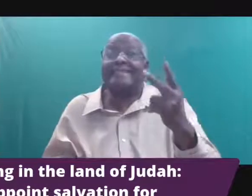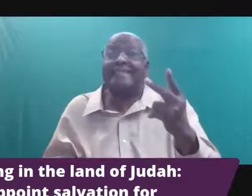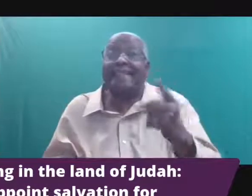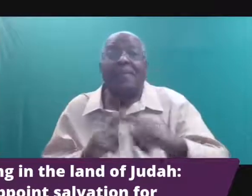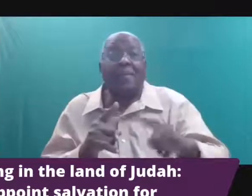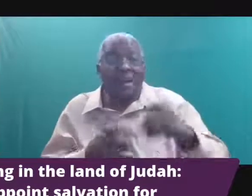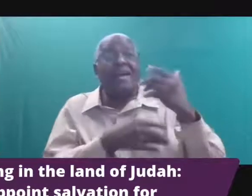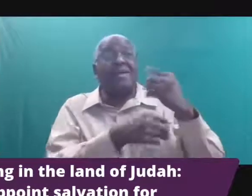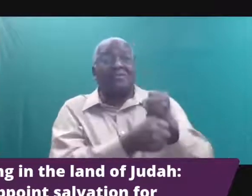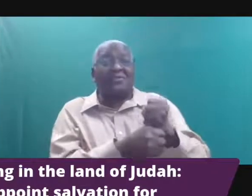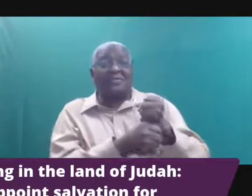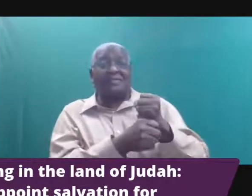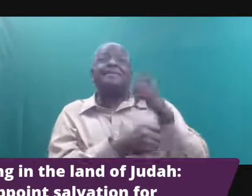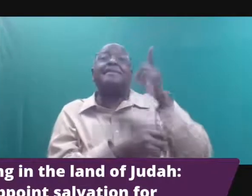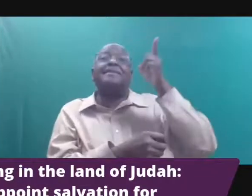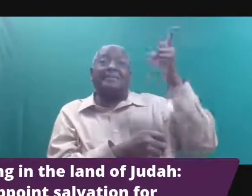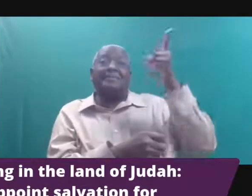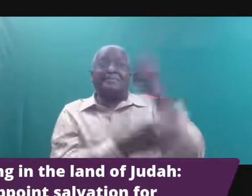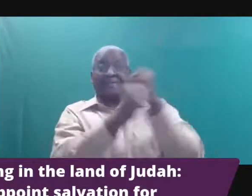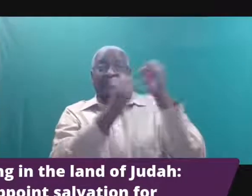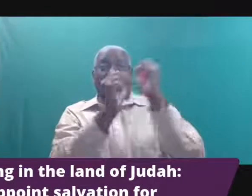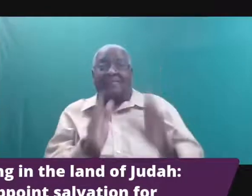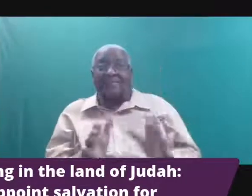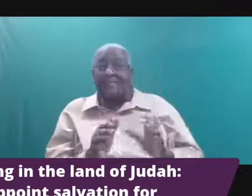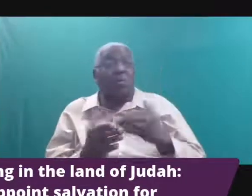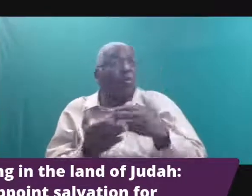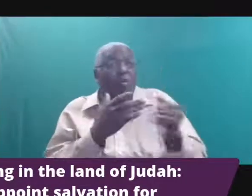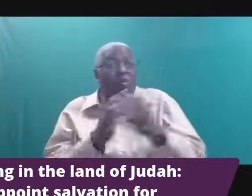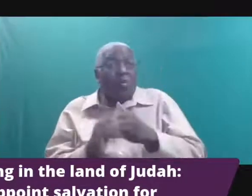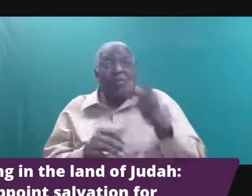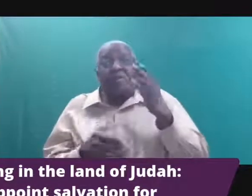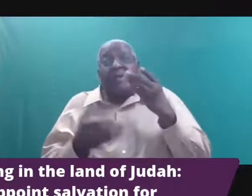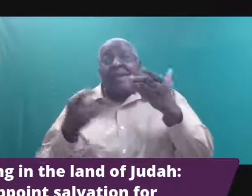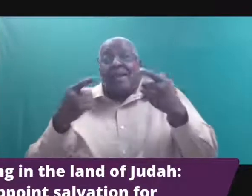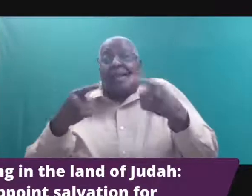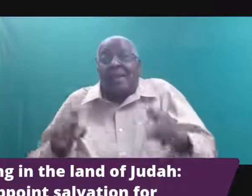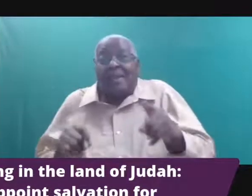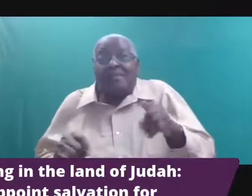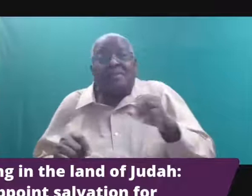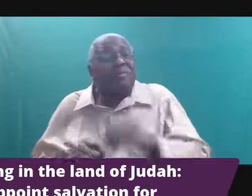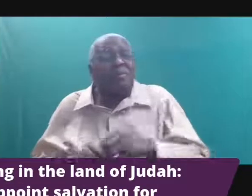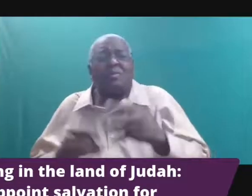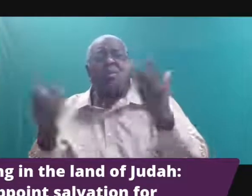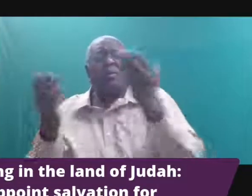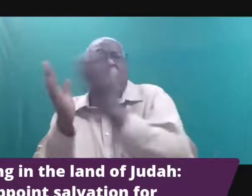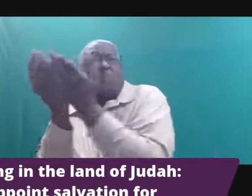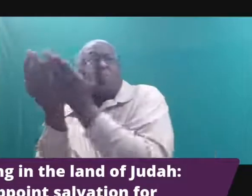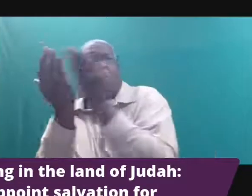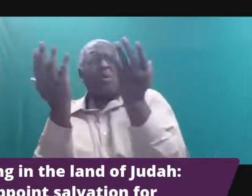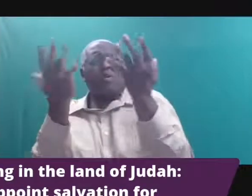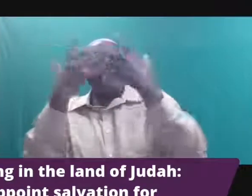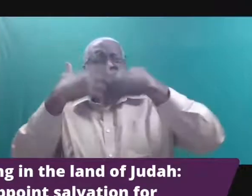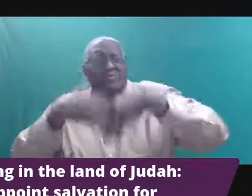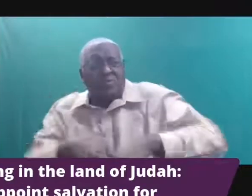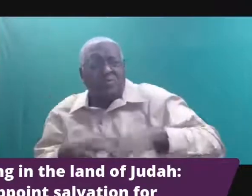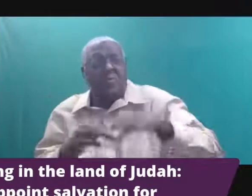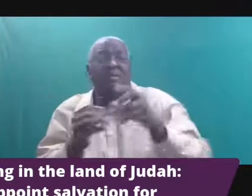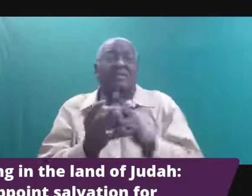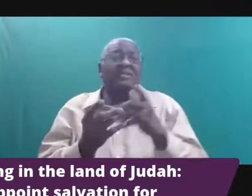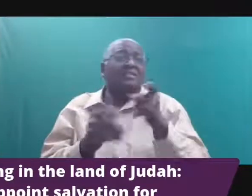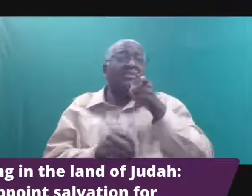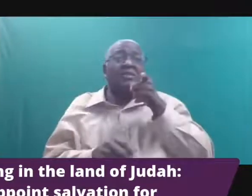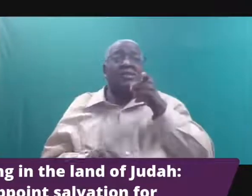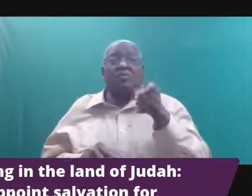know that regardless of what you go through, regardless of if the walls are caving in, regardless of if the bottom is falling out,